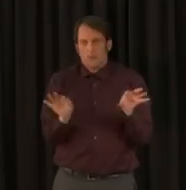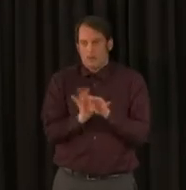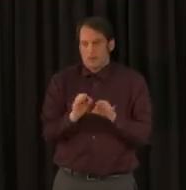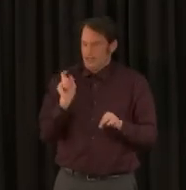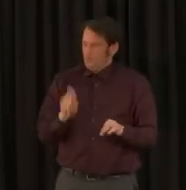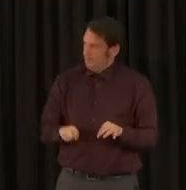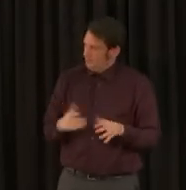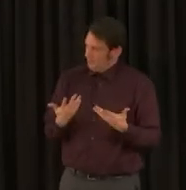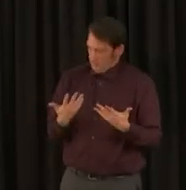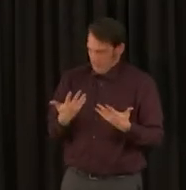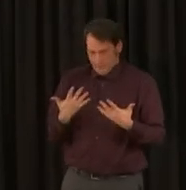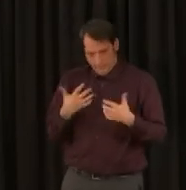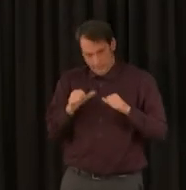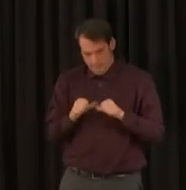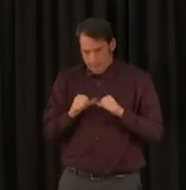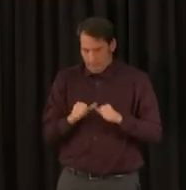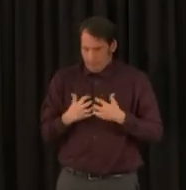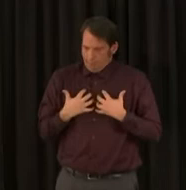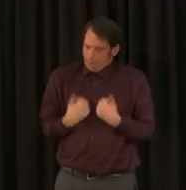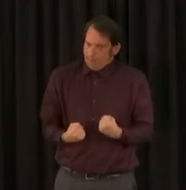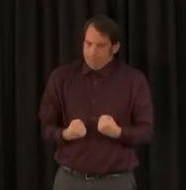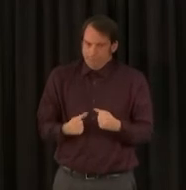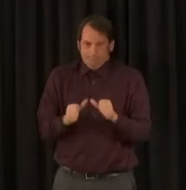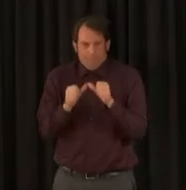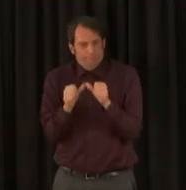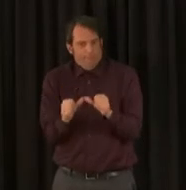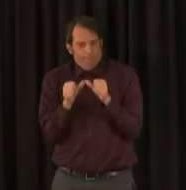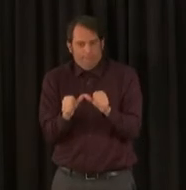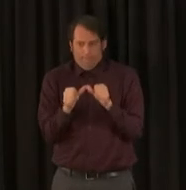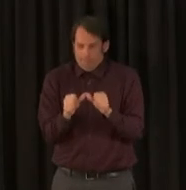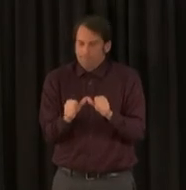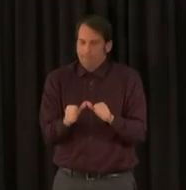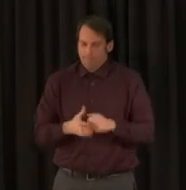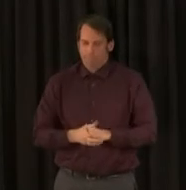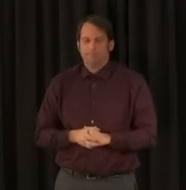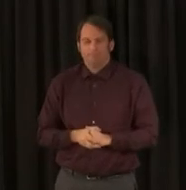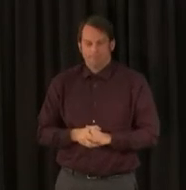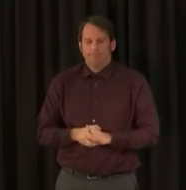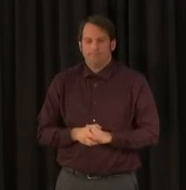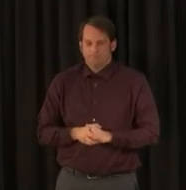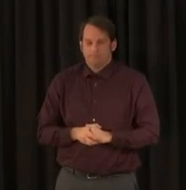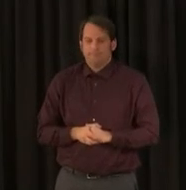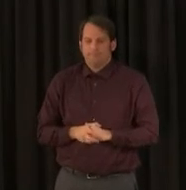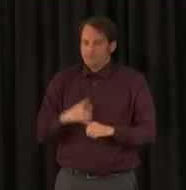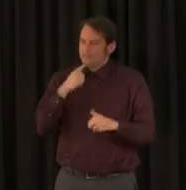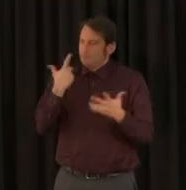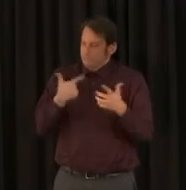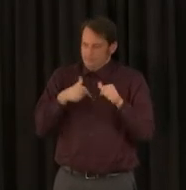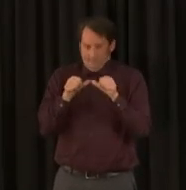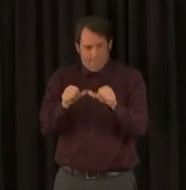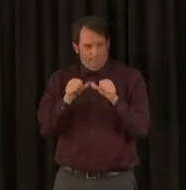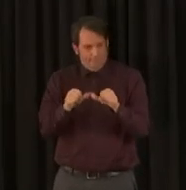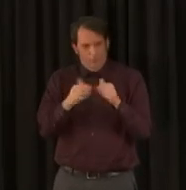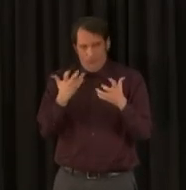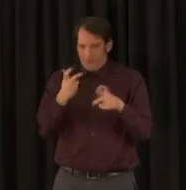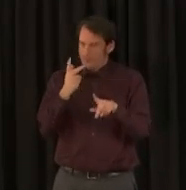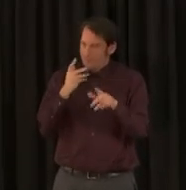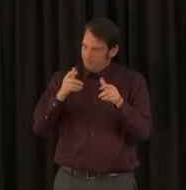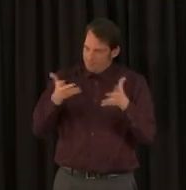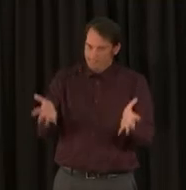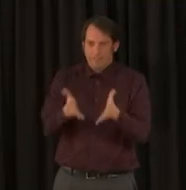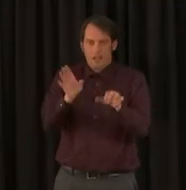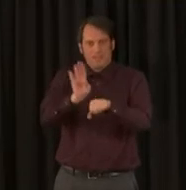continue, and of course, monetarily, we were able to keep the doors open